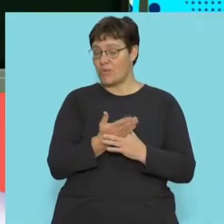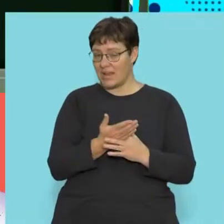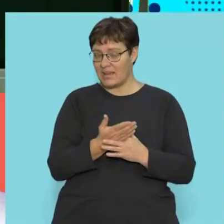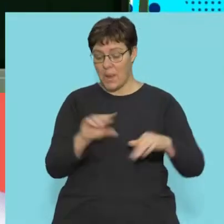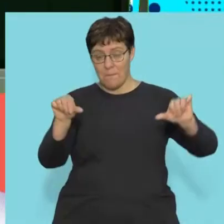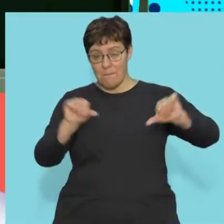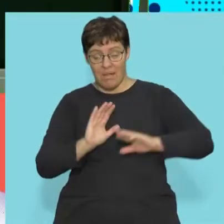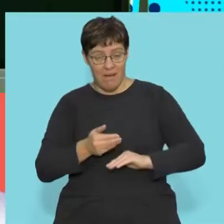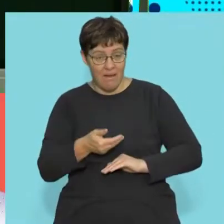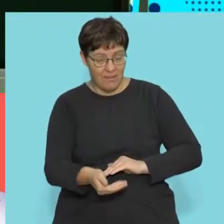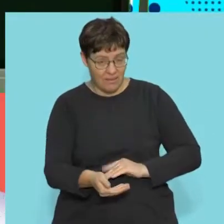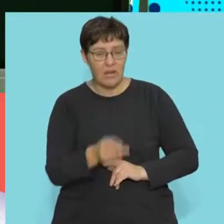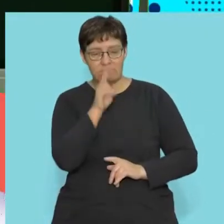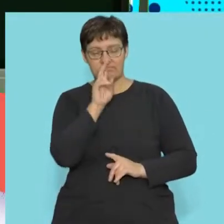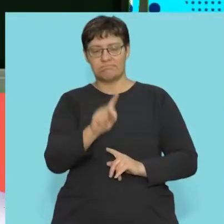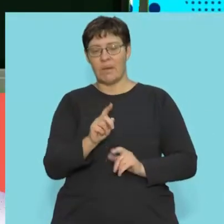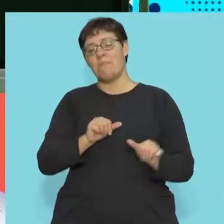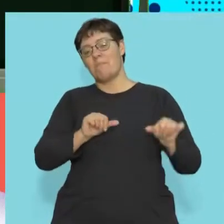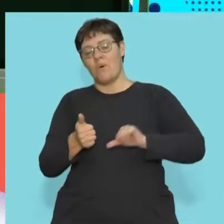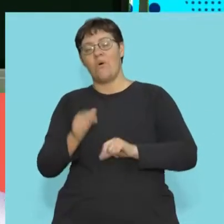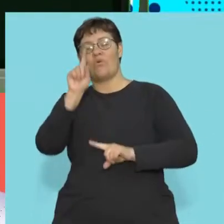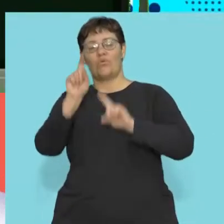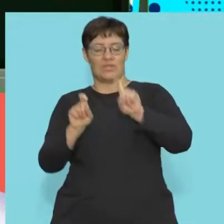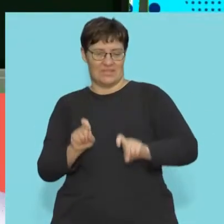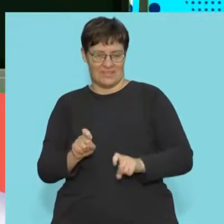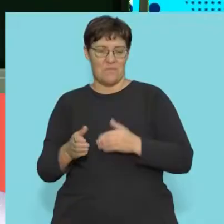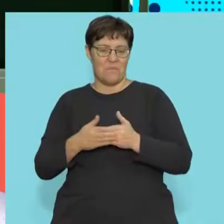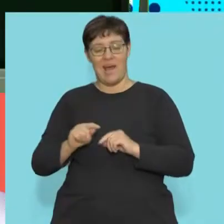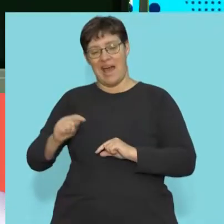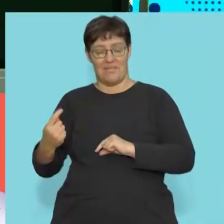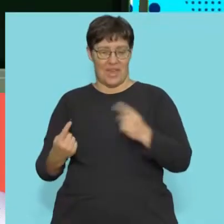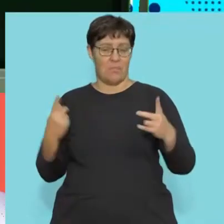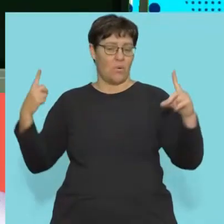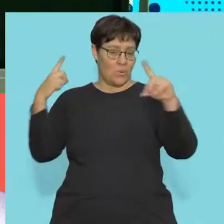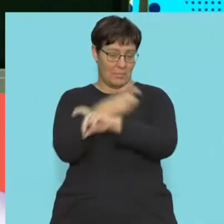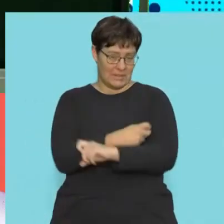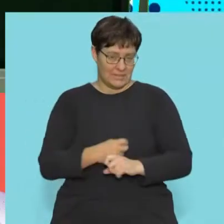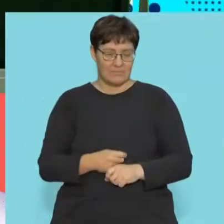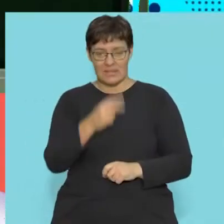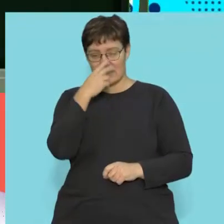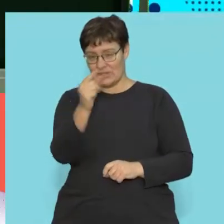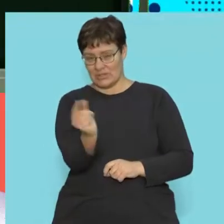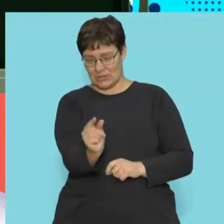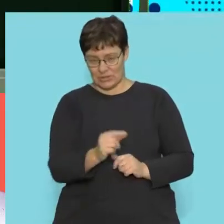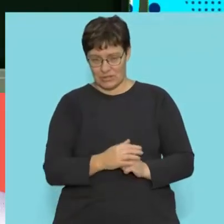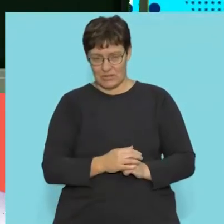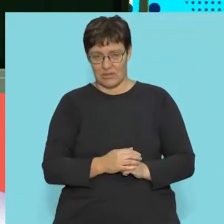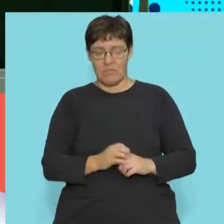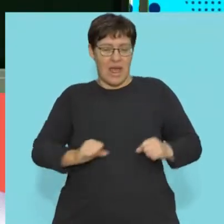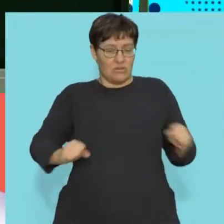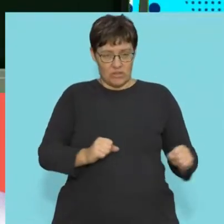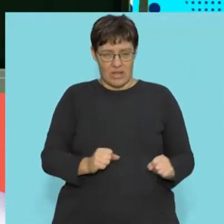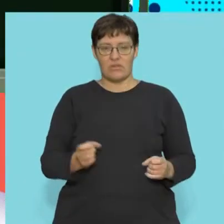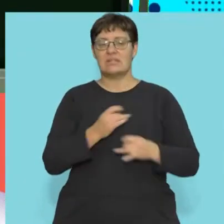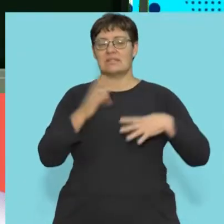and when we get back, we will take this to the next level by applying this to more complex questions. See you in a bit. Let's re-energize